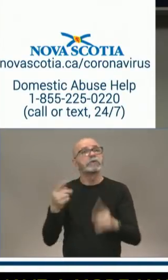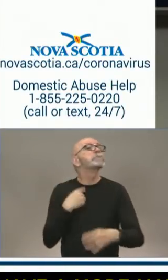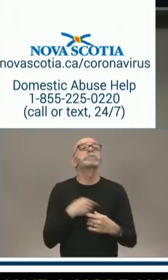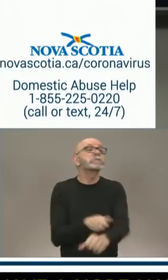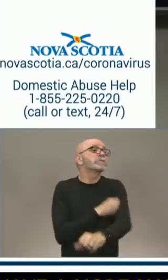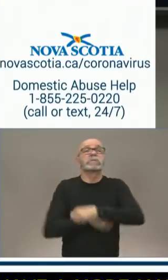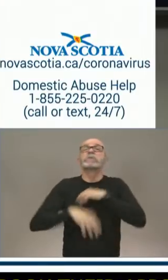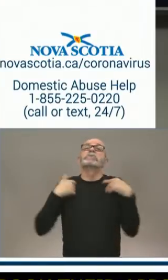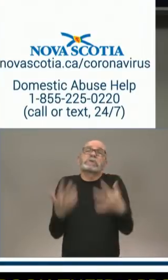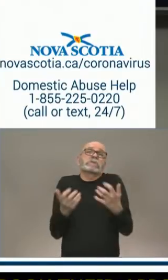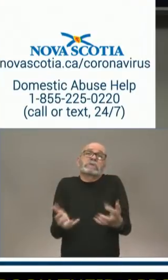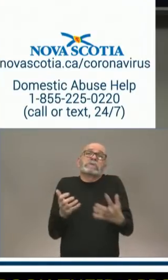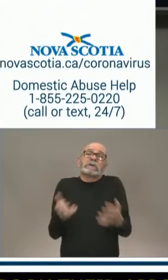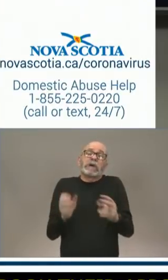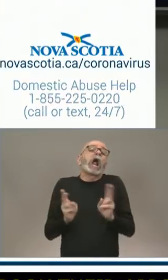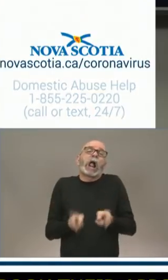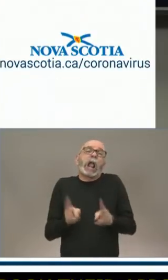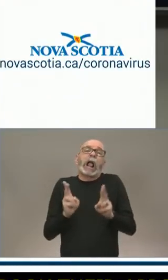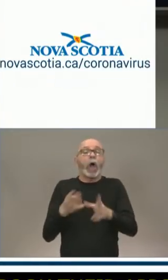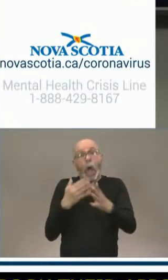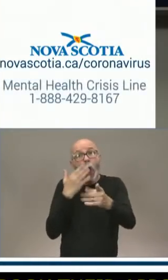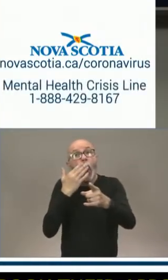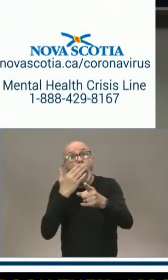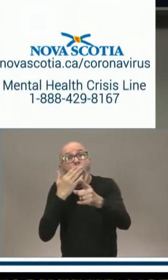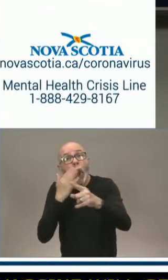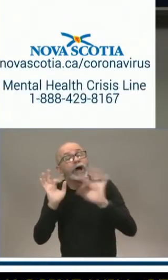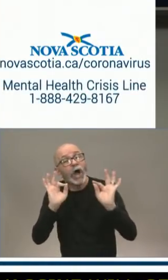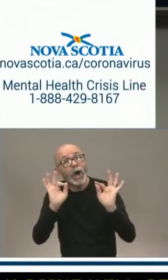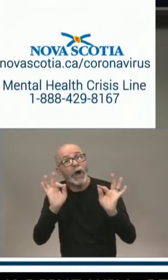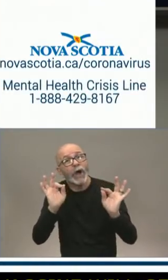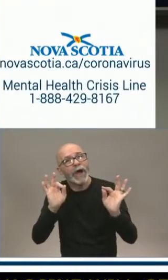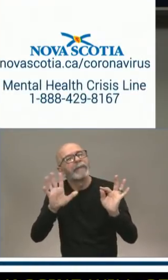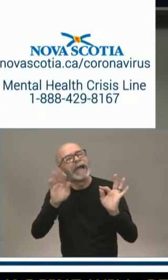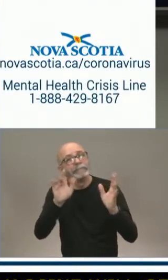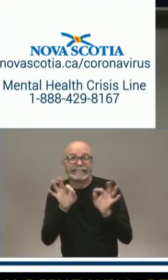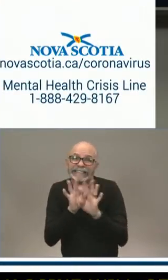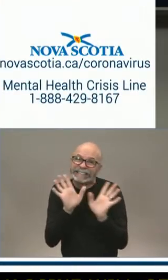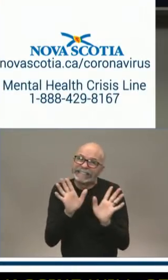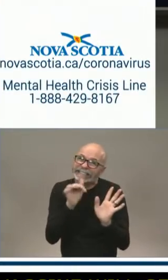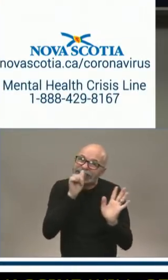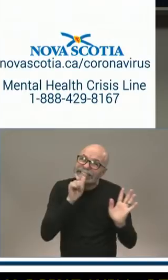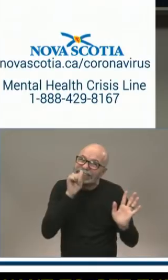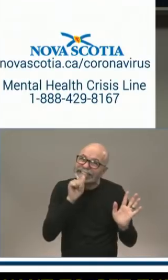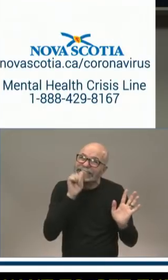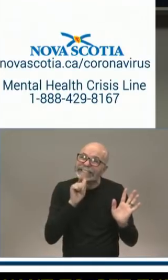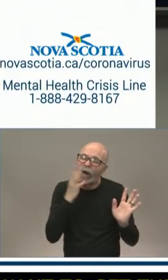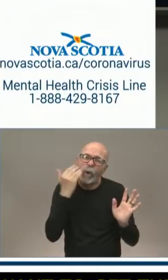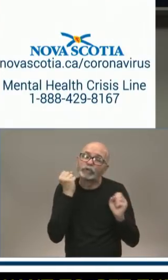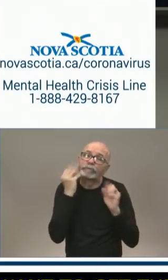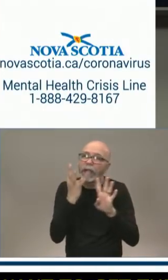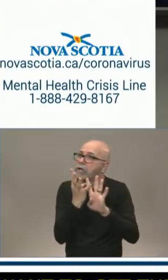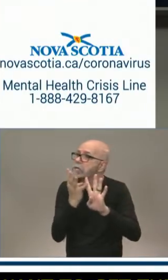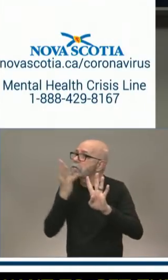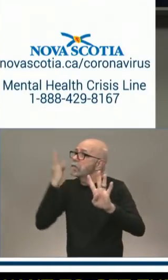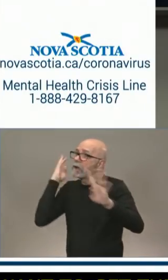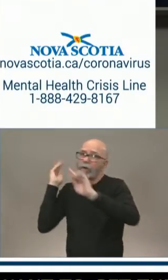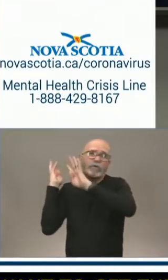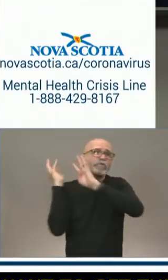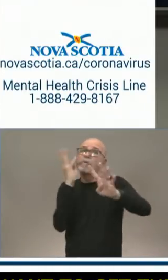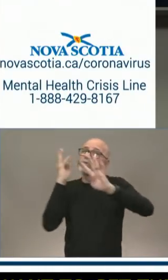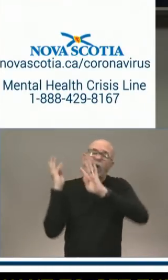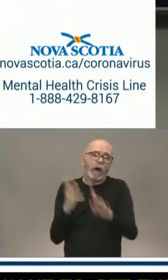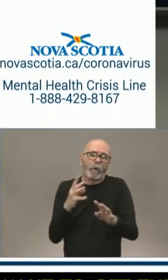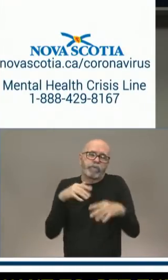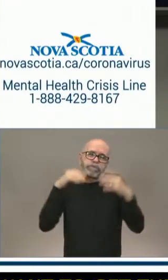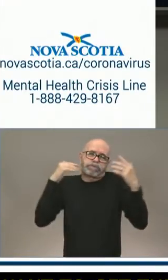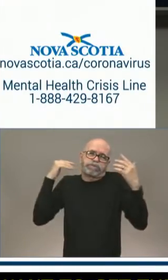that's great. That's wonderful. But we do need to be patient. We have lots of people to get through. This is a month-long program, so have a